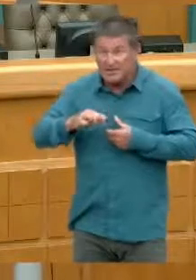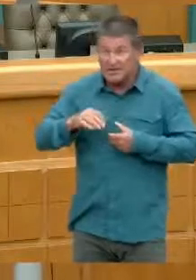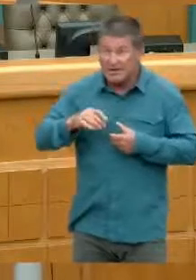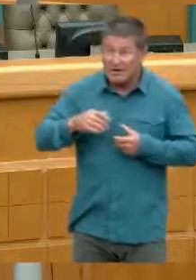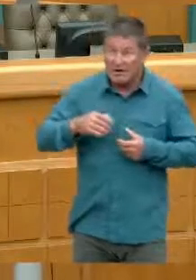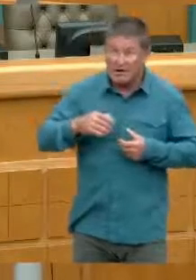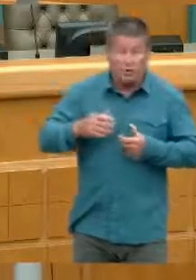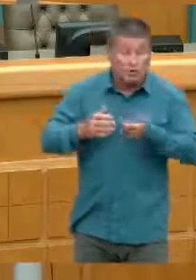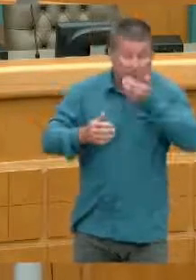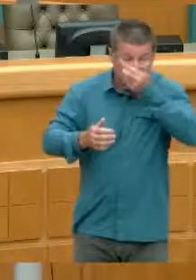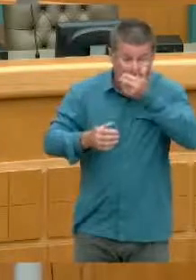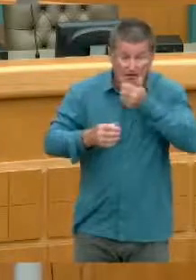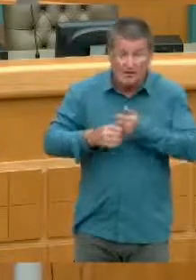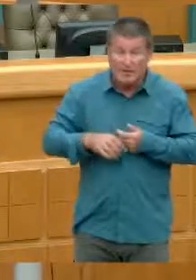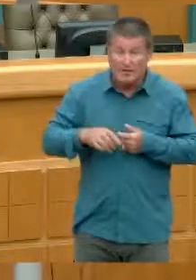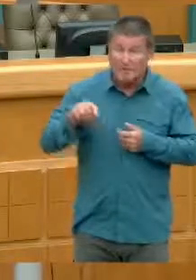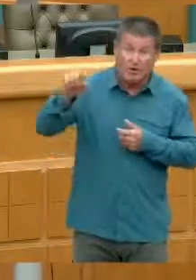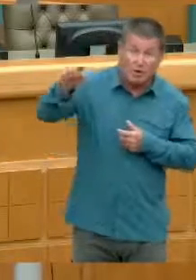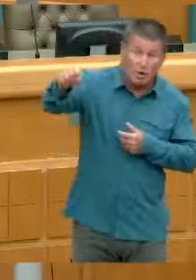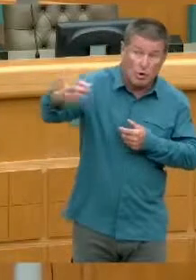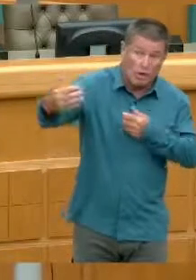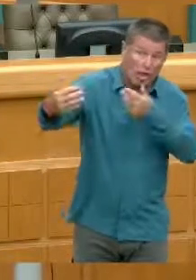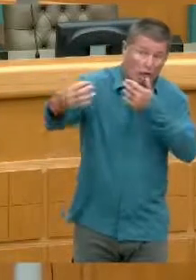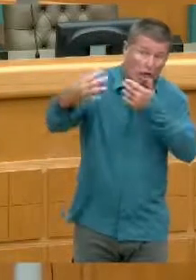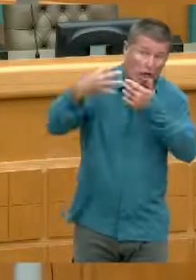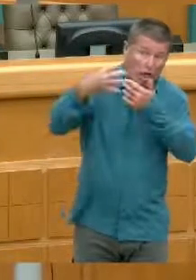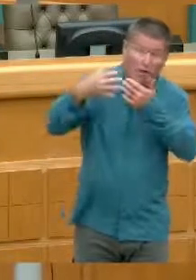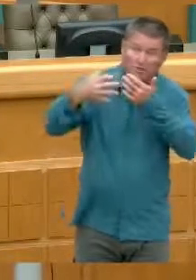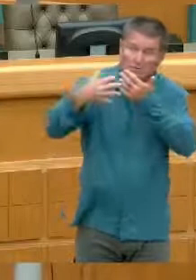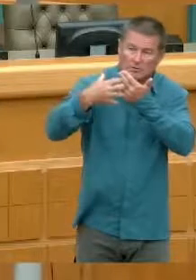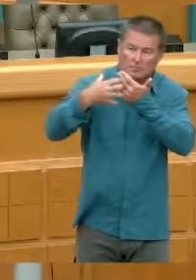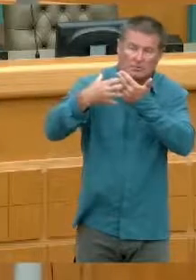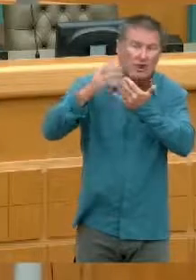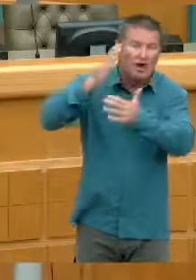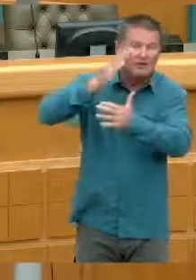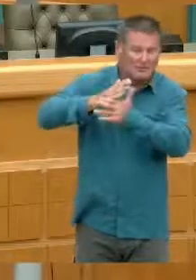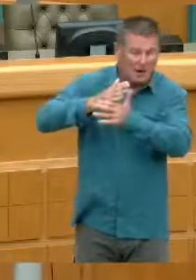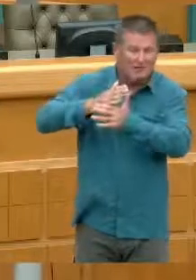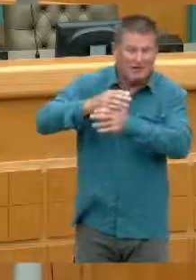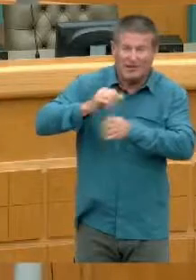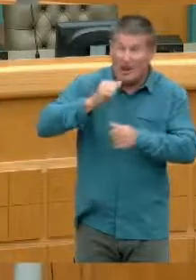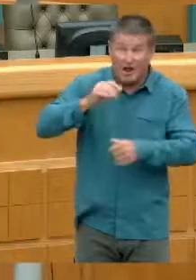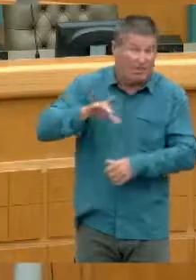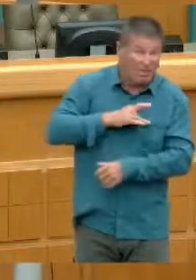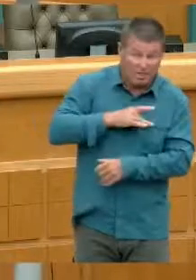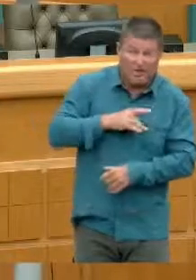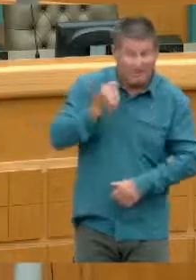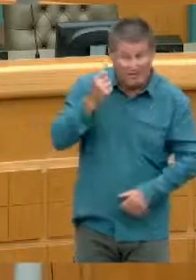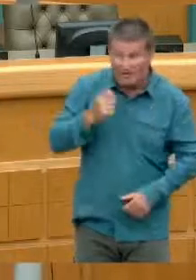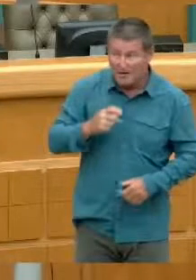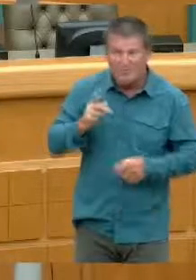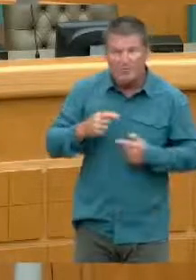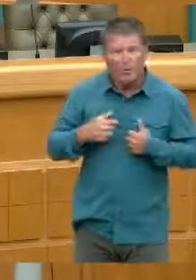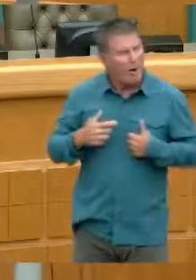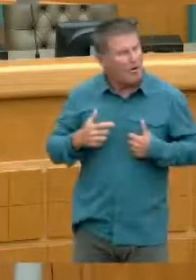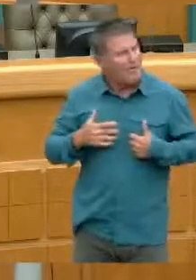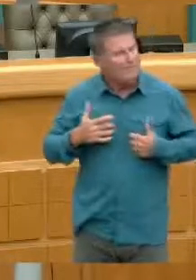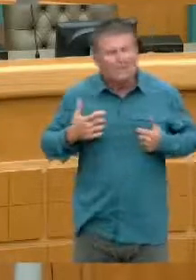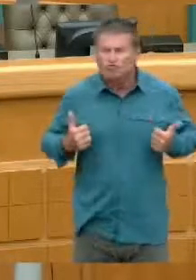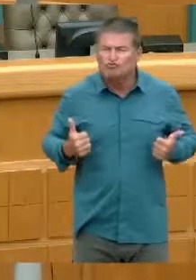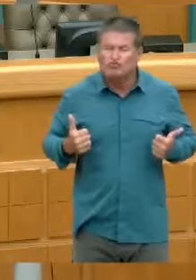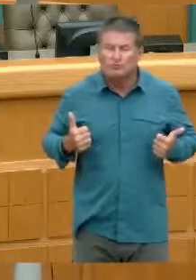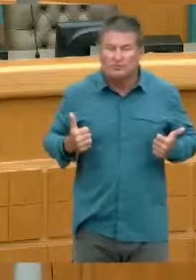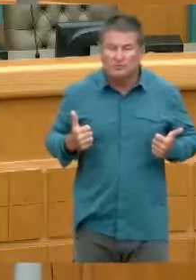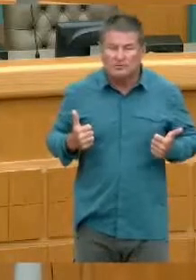contract COVID-19 if you're not immune to it. I know that a lot of people think that they're healthy, but